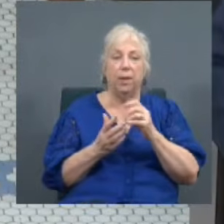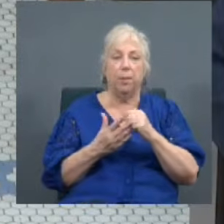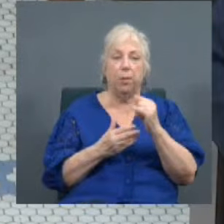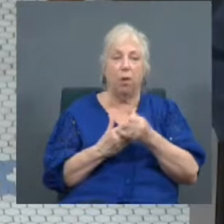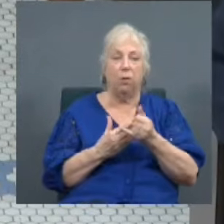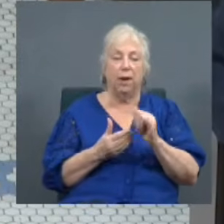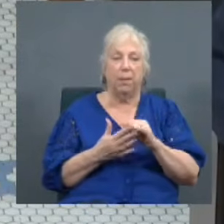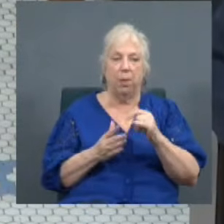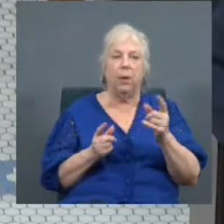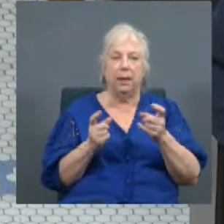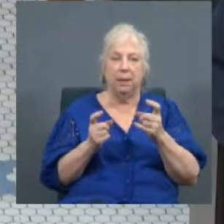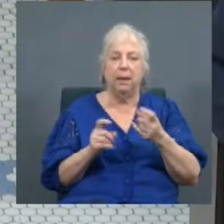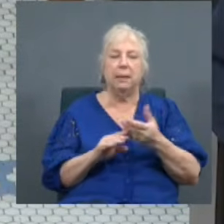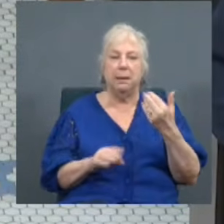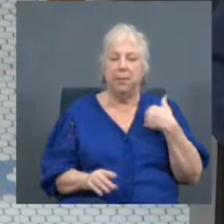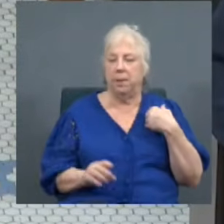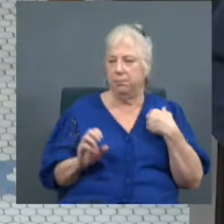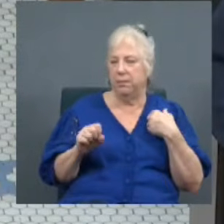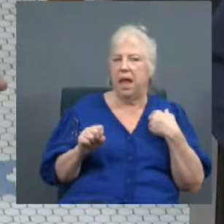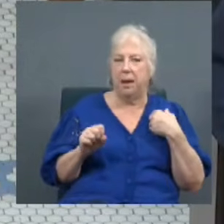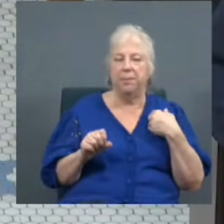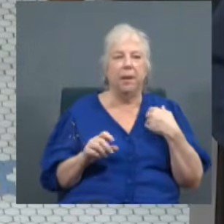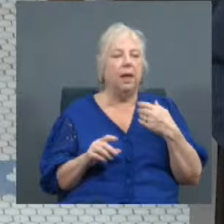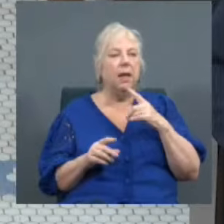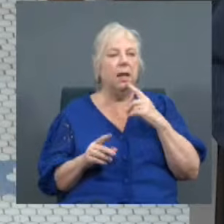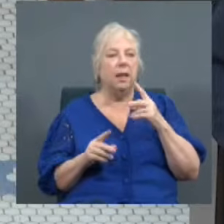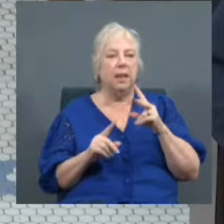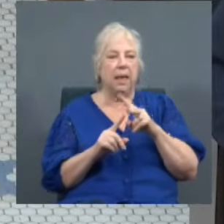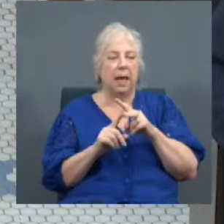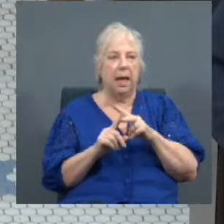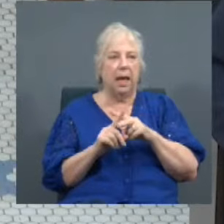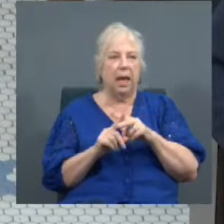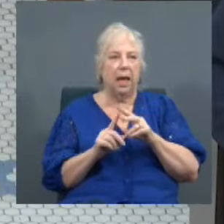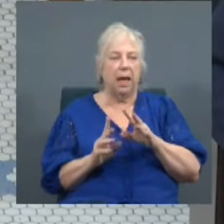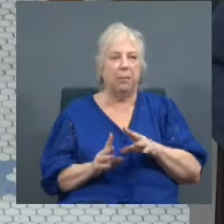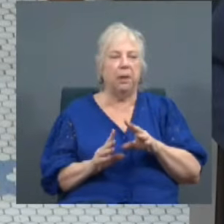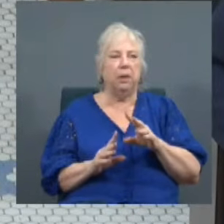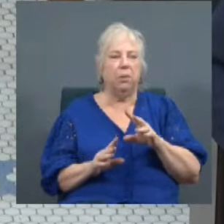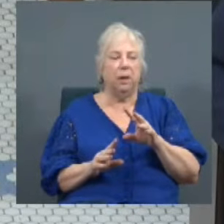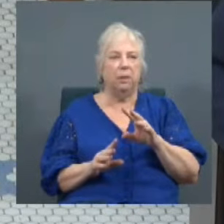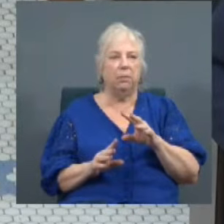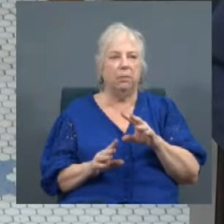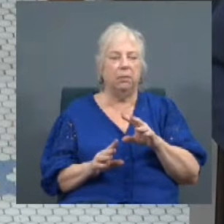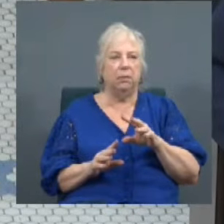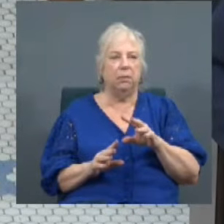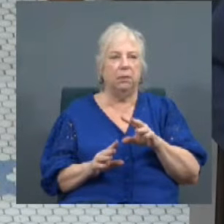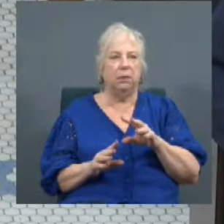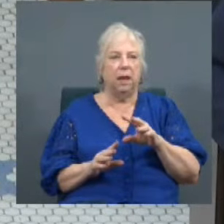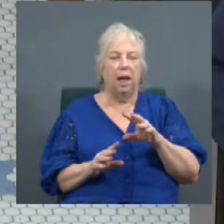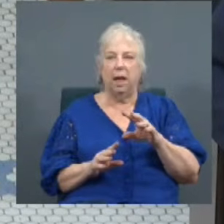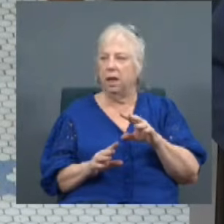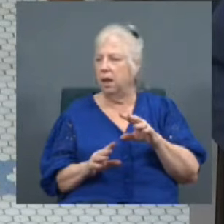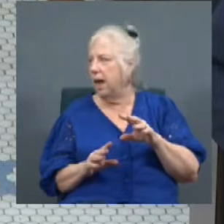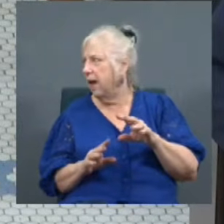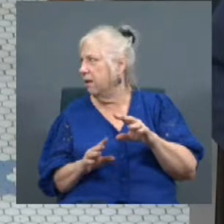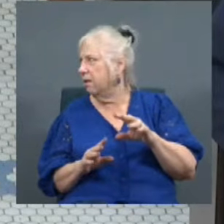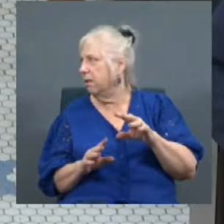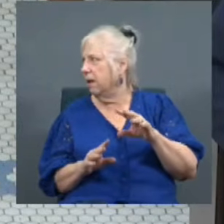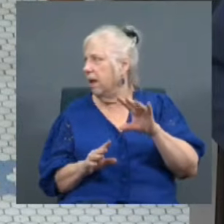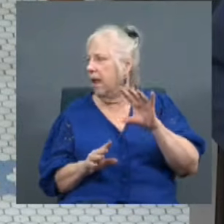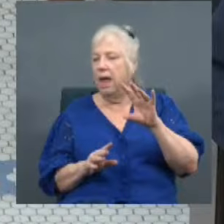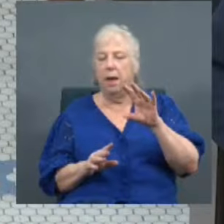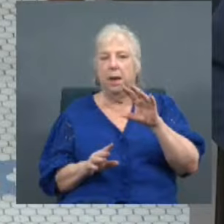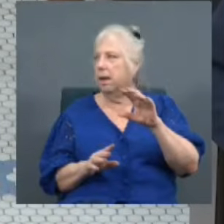in the past. Yeah. With, it used to be the applicant was Fab 44 previously, and so what they did was they